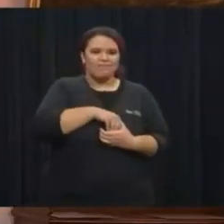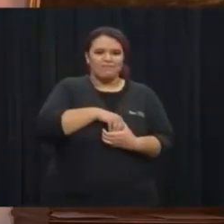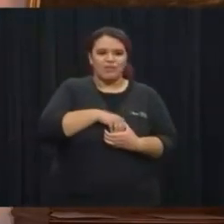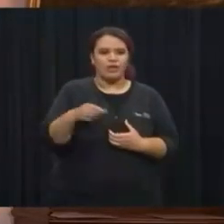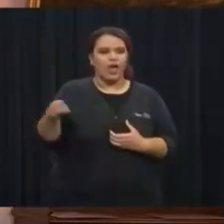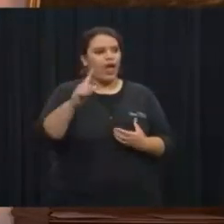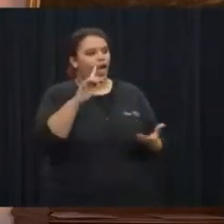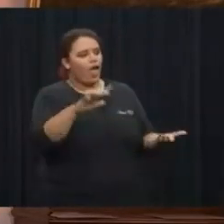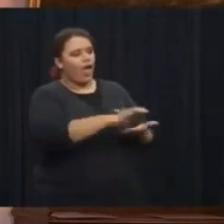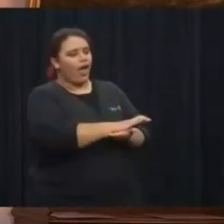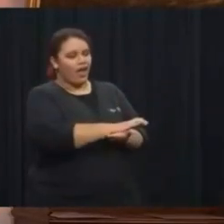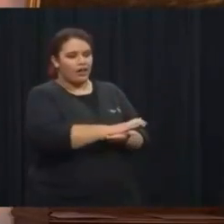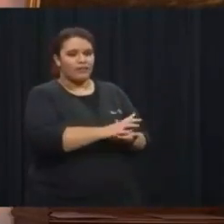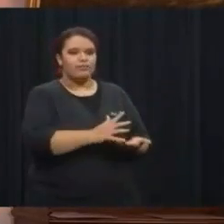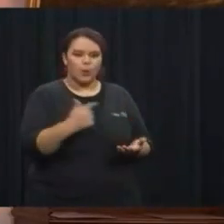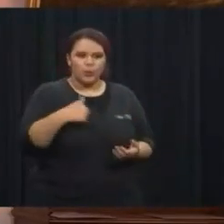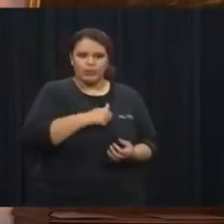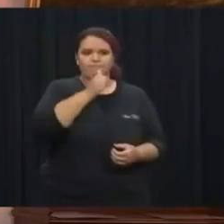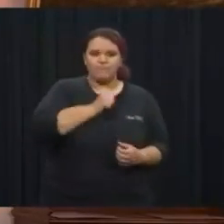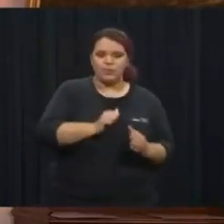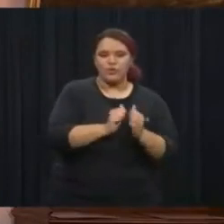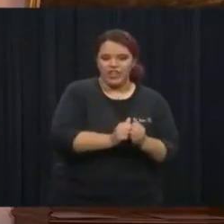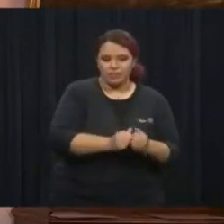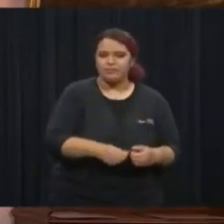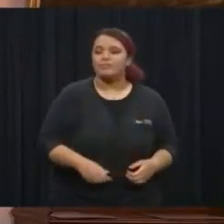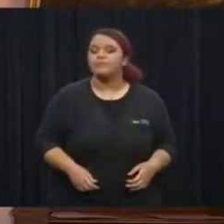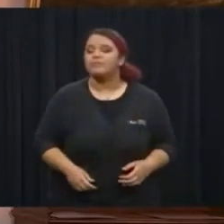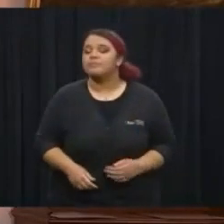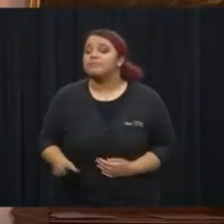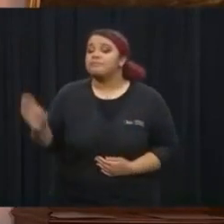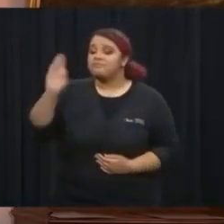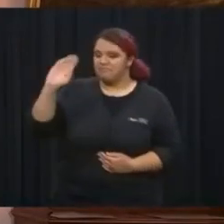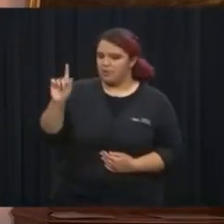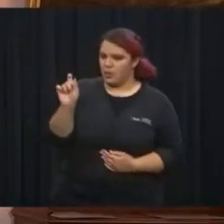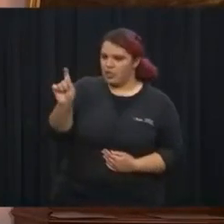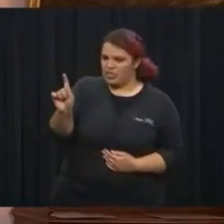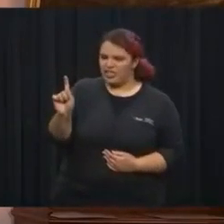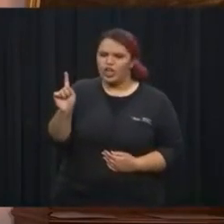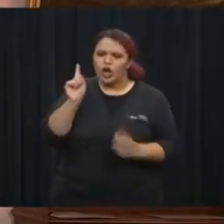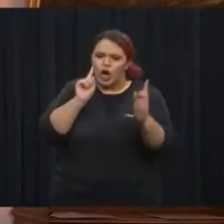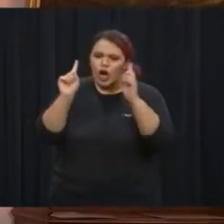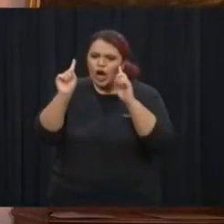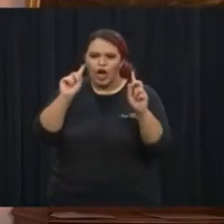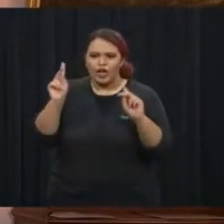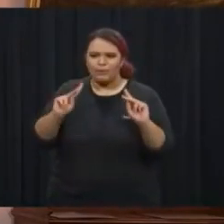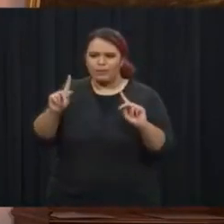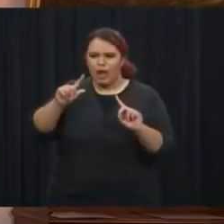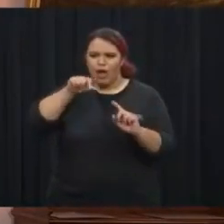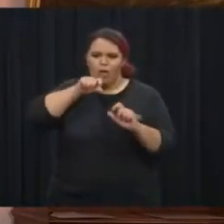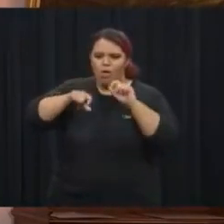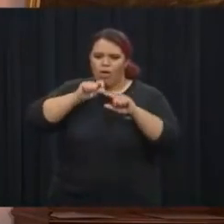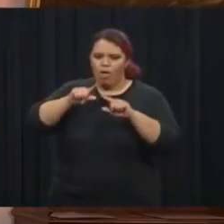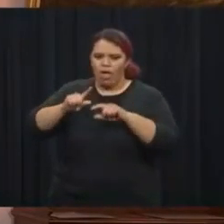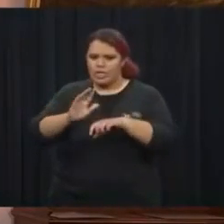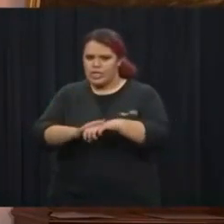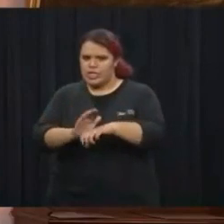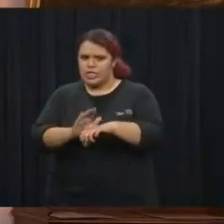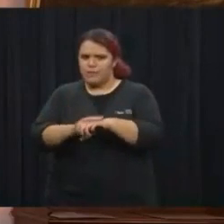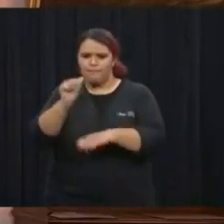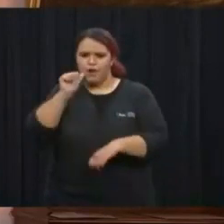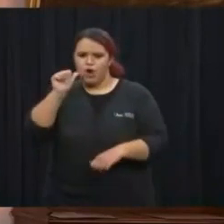states faster than any conference call a week from now, with my colleagues. And that's why I'm asking the media to help get stories of